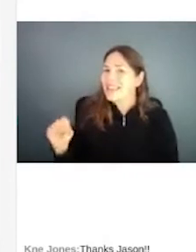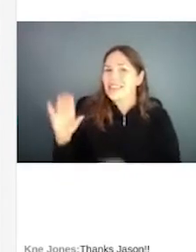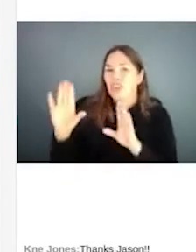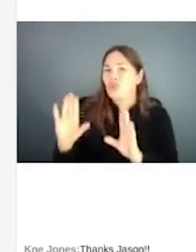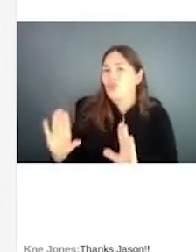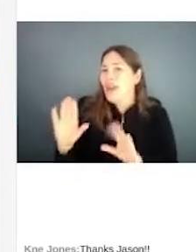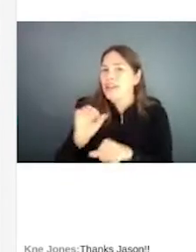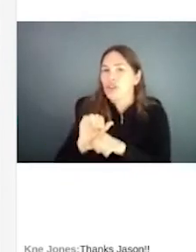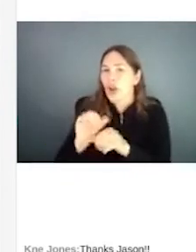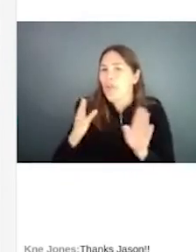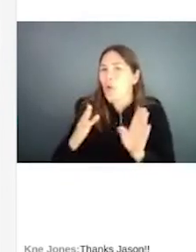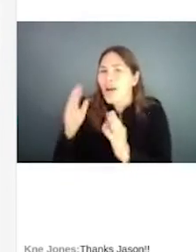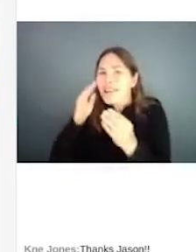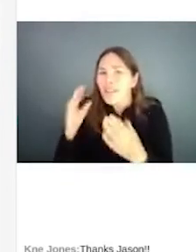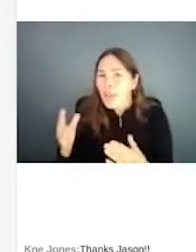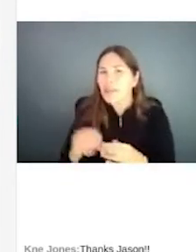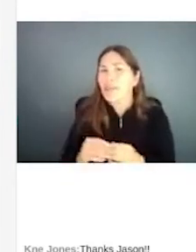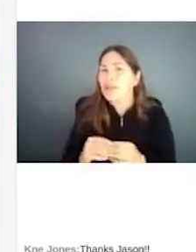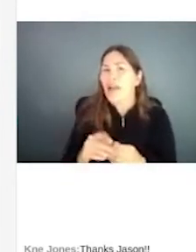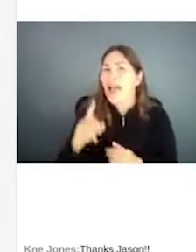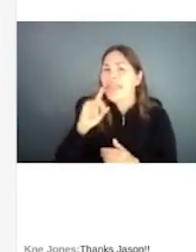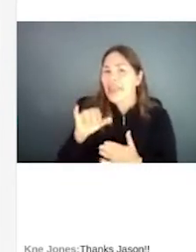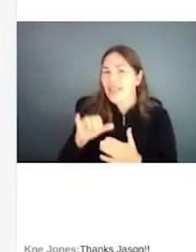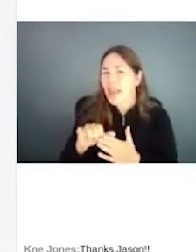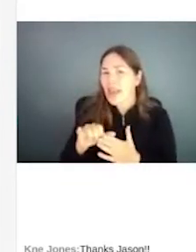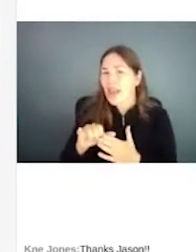organizing all this information. But I think from